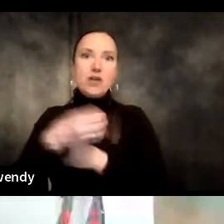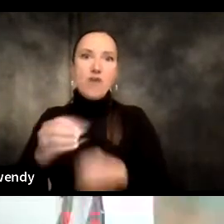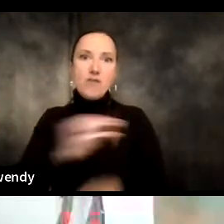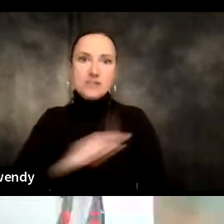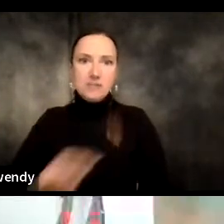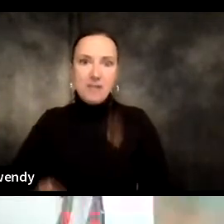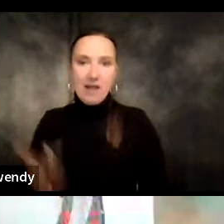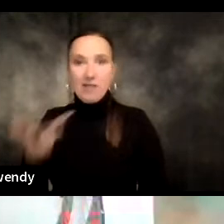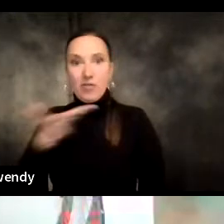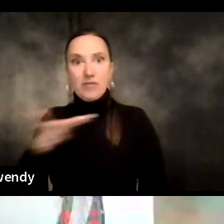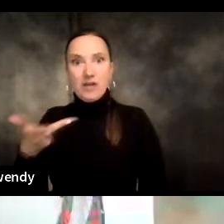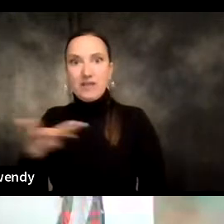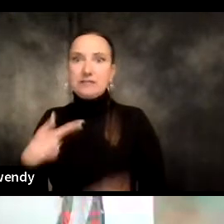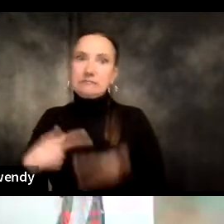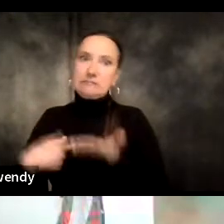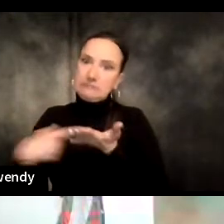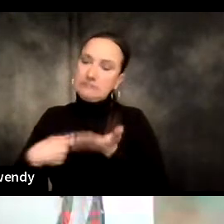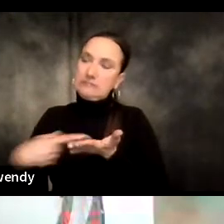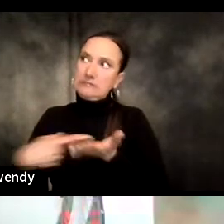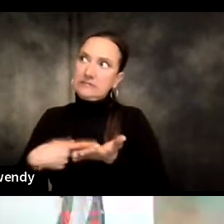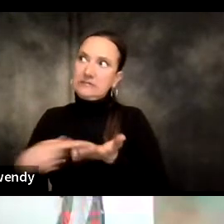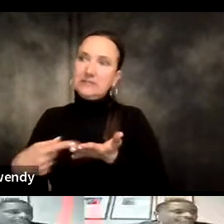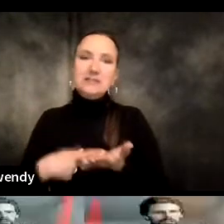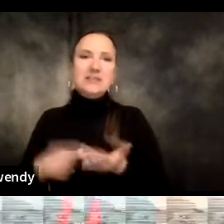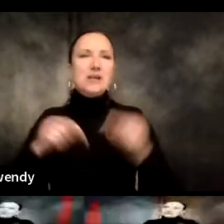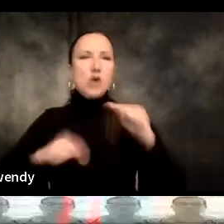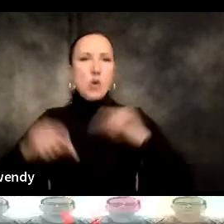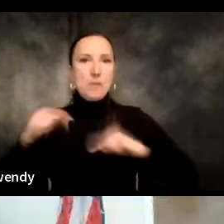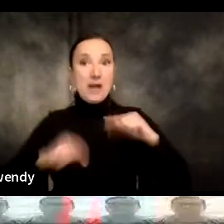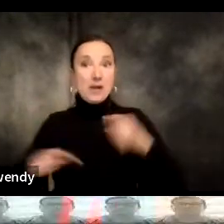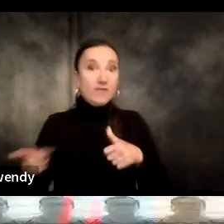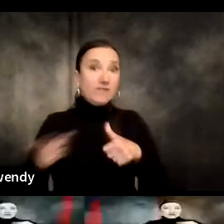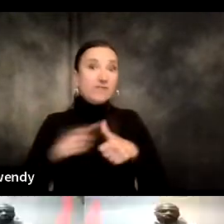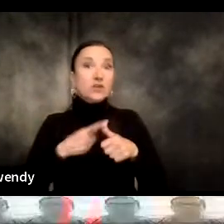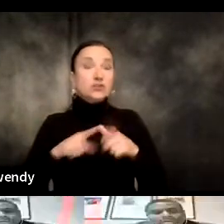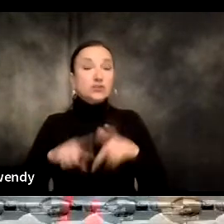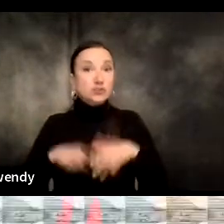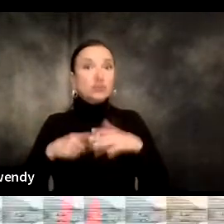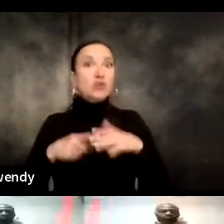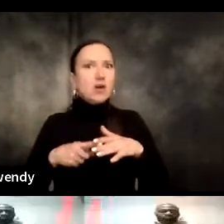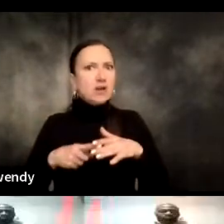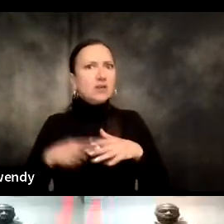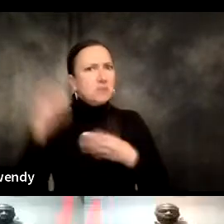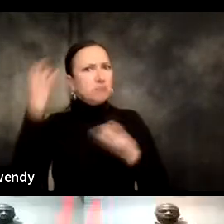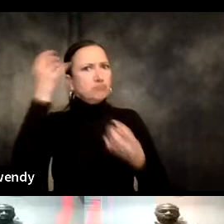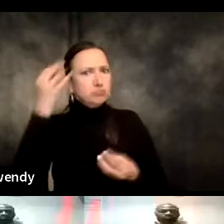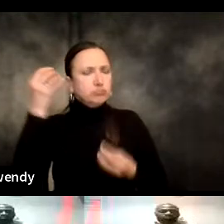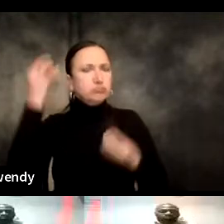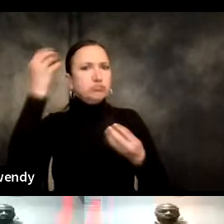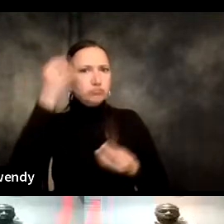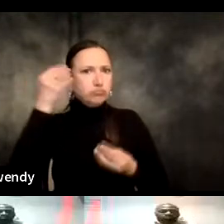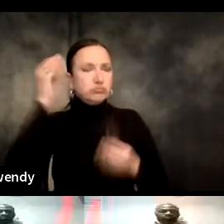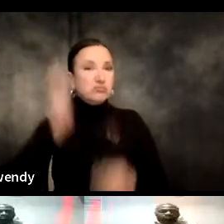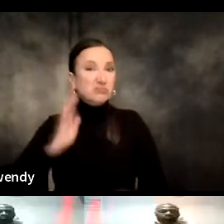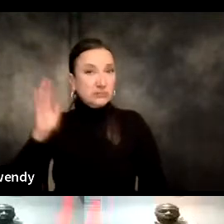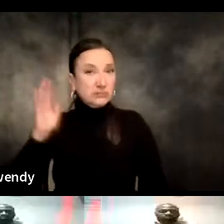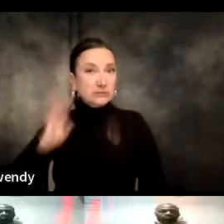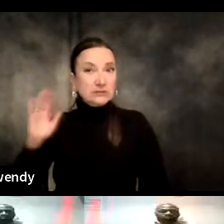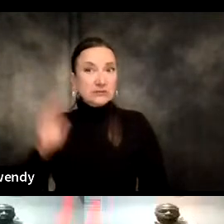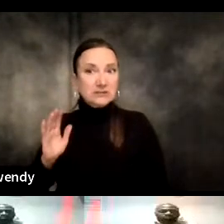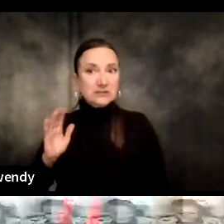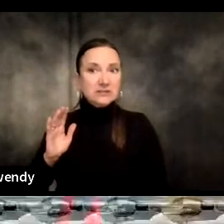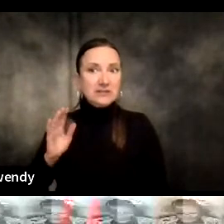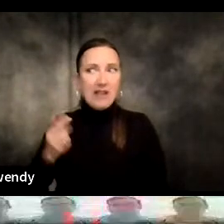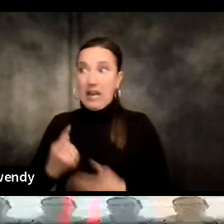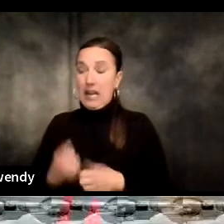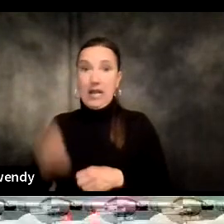Just for context, I remember when these conversations first really began to pick up steam a couple of years ago. At the time, even just last